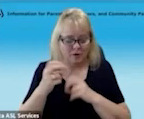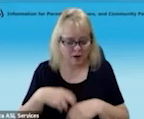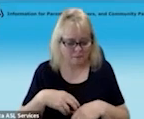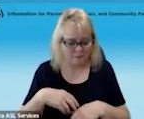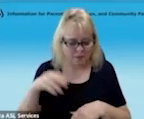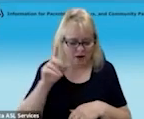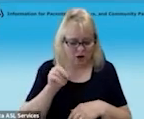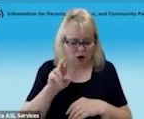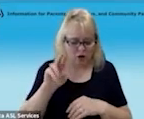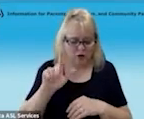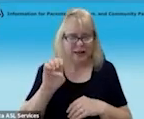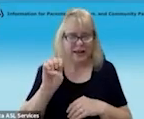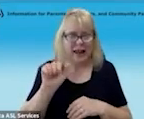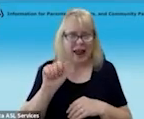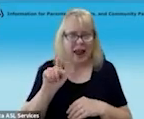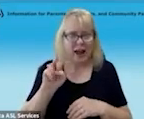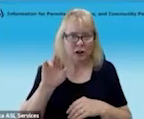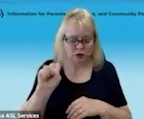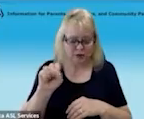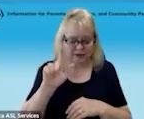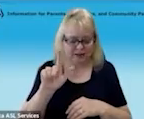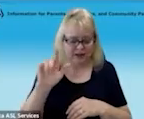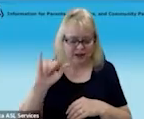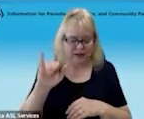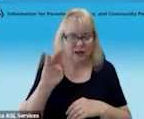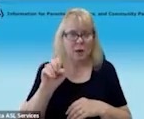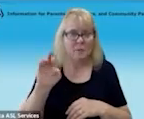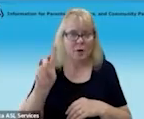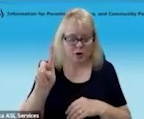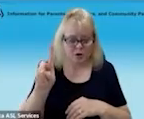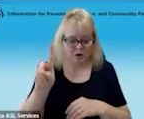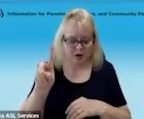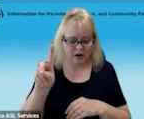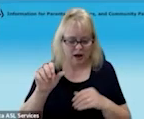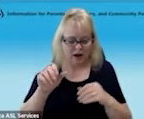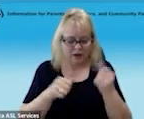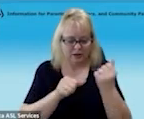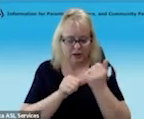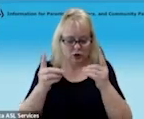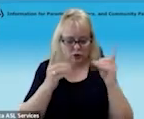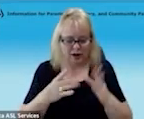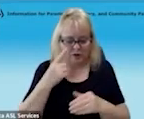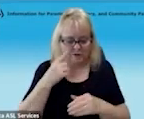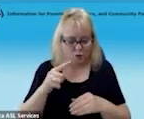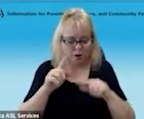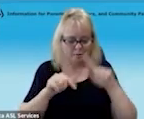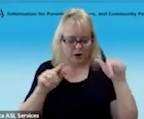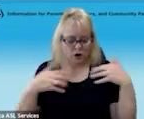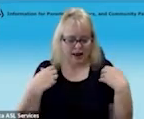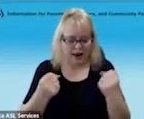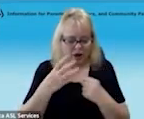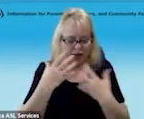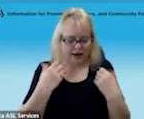participating in this poll, getting ready to move on to our closing remarks. It will come from Dr.